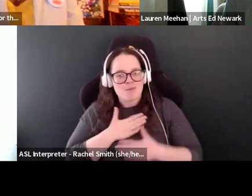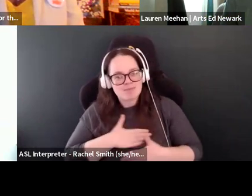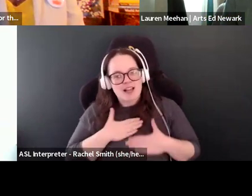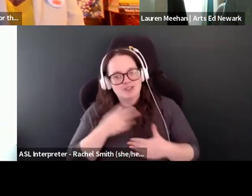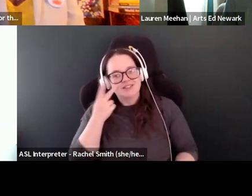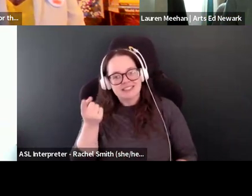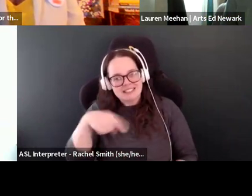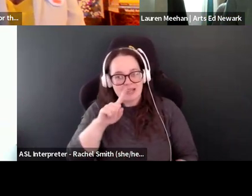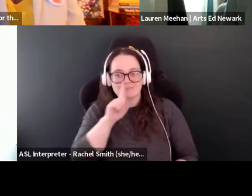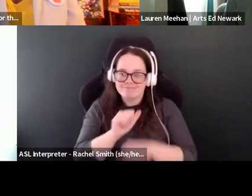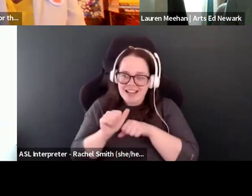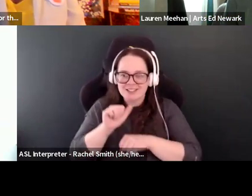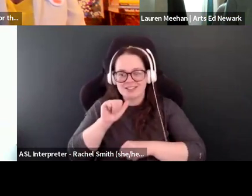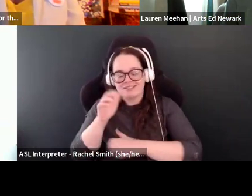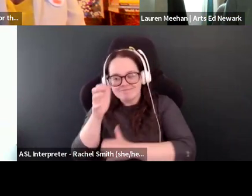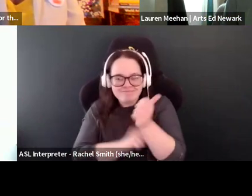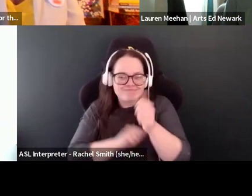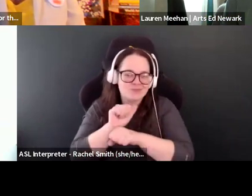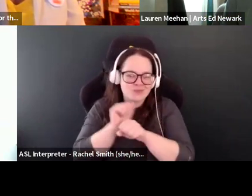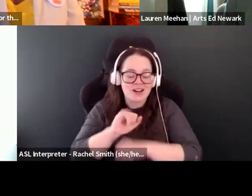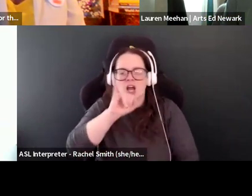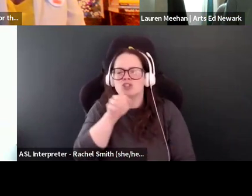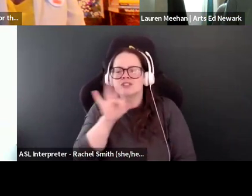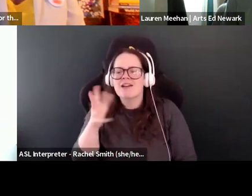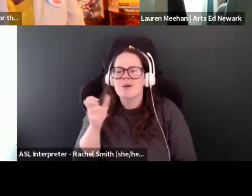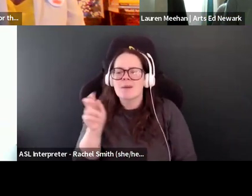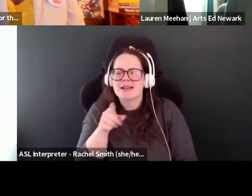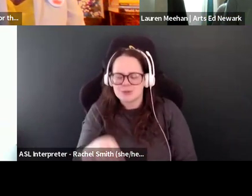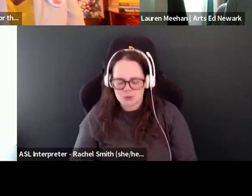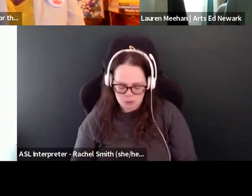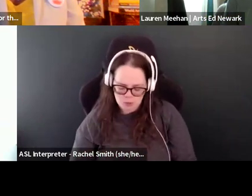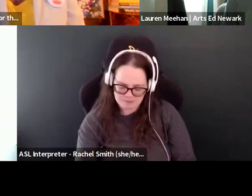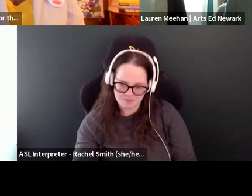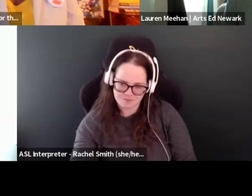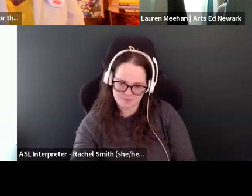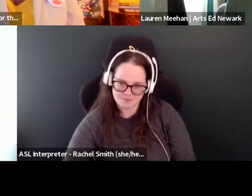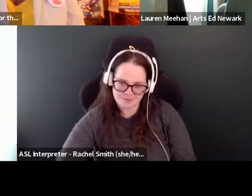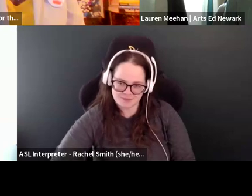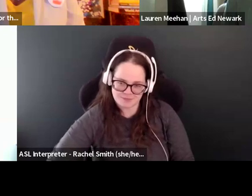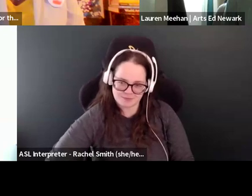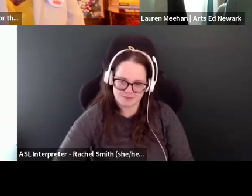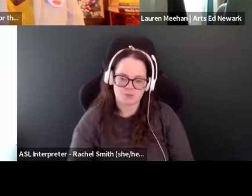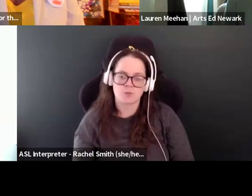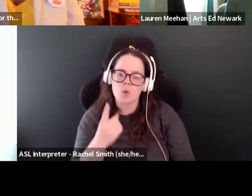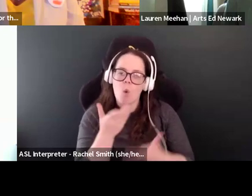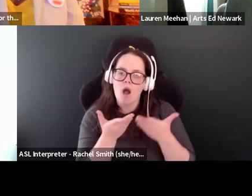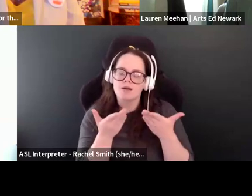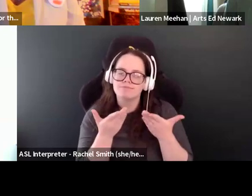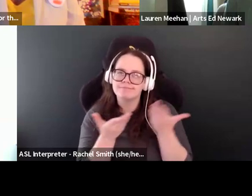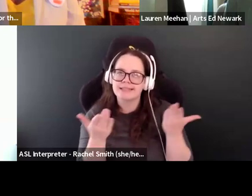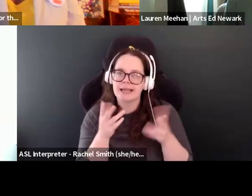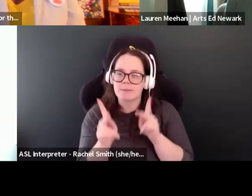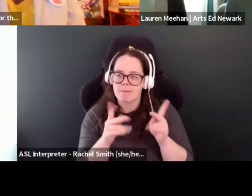in action. Jeff, I wanted to come back to you. One question that we often get